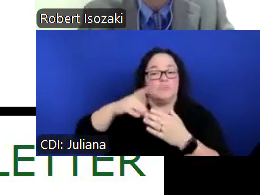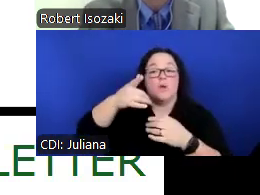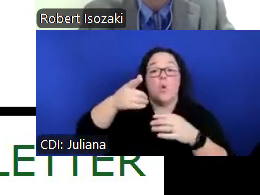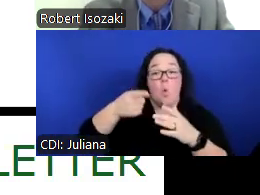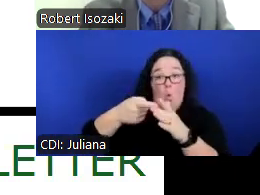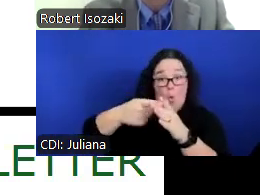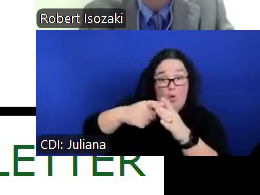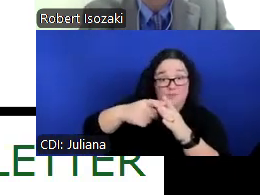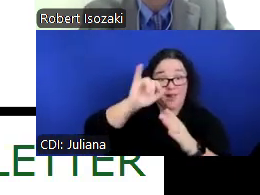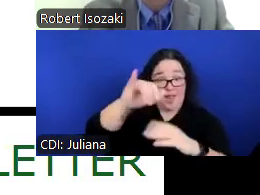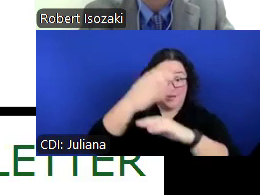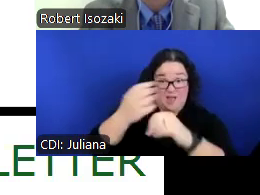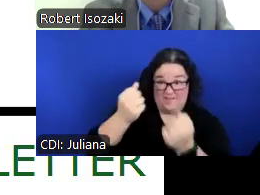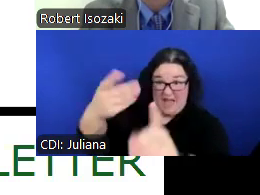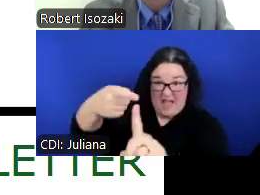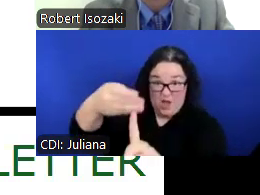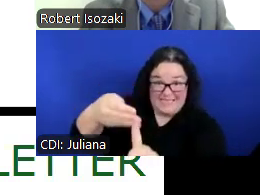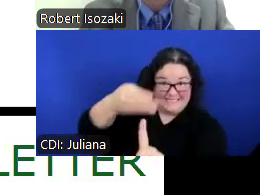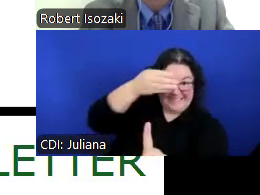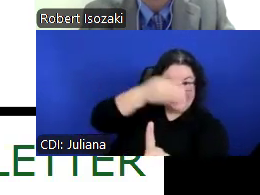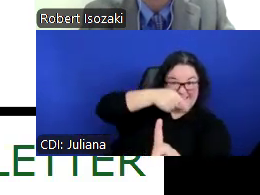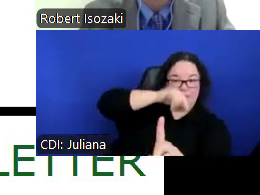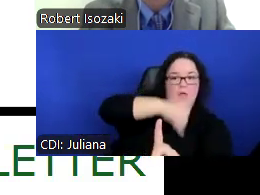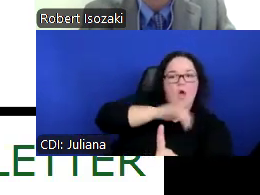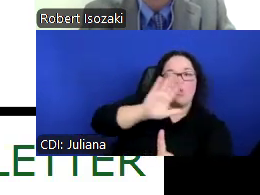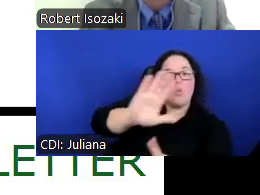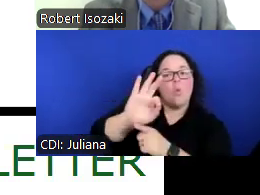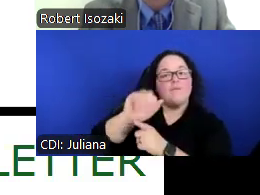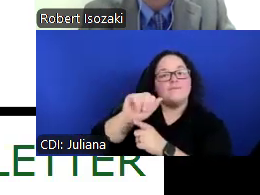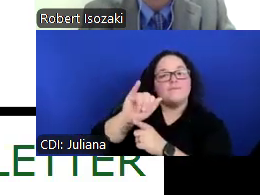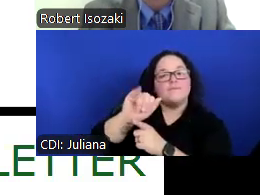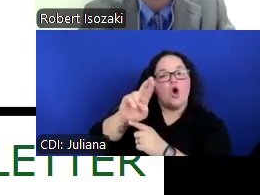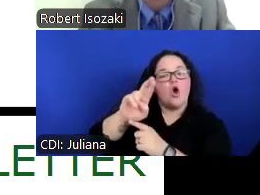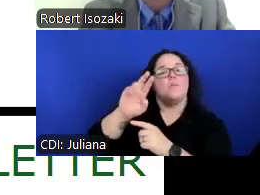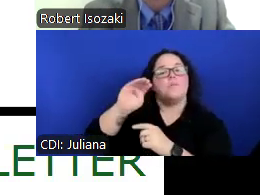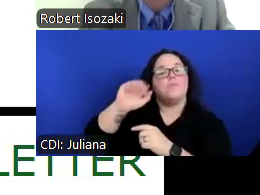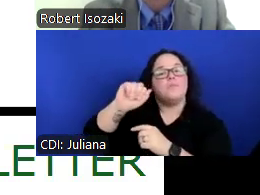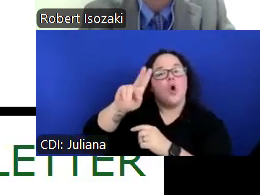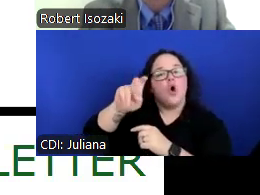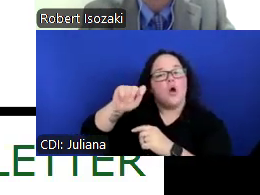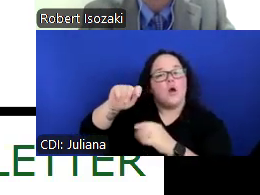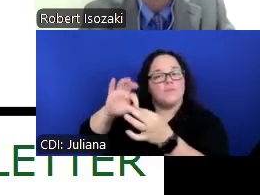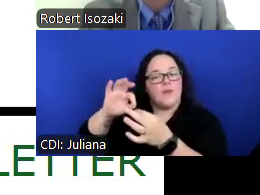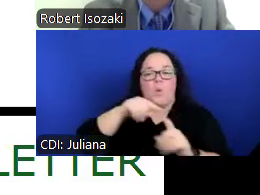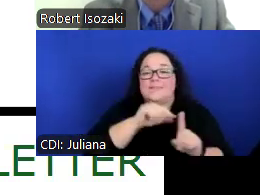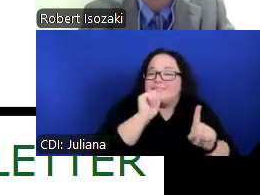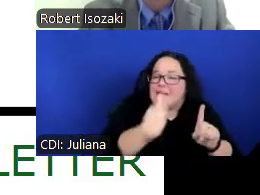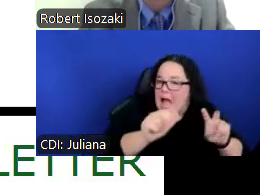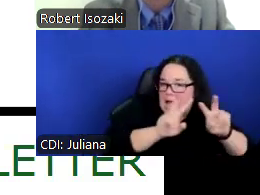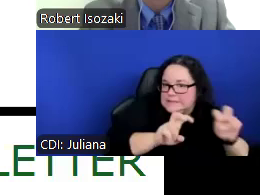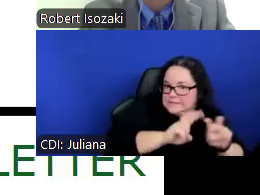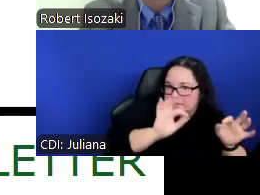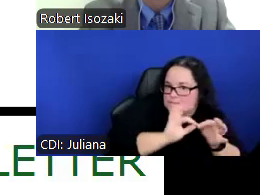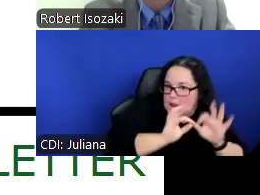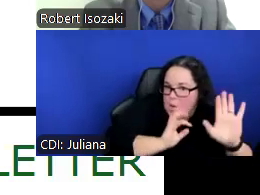your fair market value, not your assessed value. Mm-hmm. So in these disasters, sometimes it could take years to rebuild the